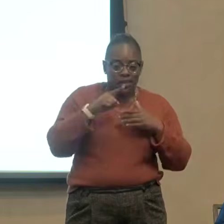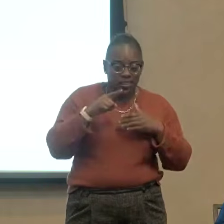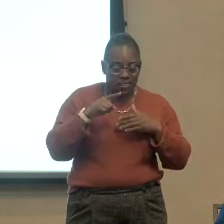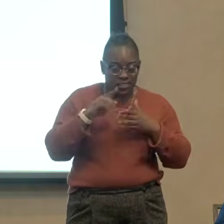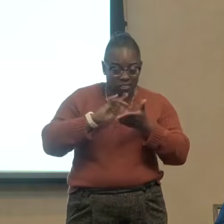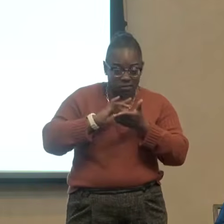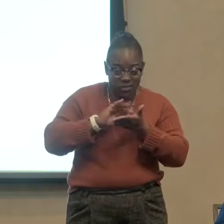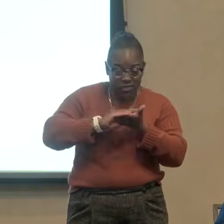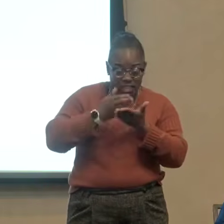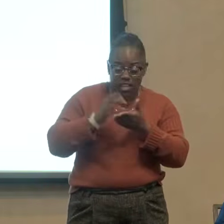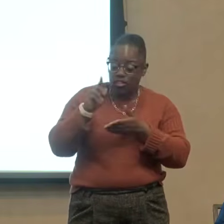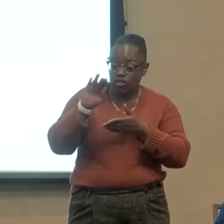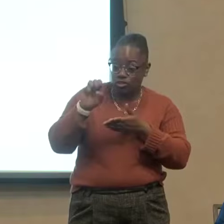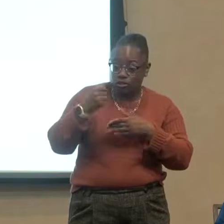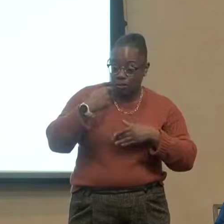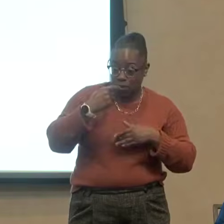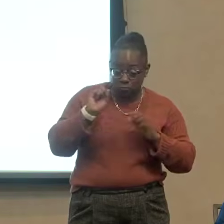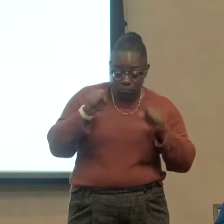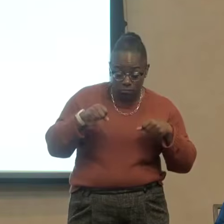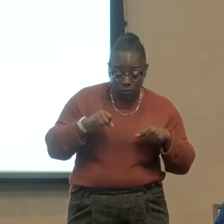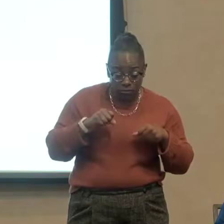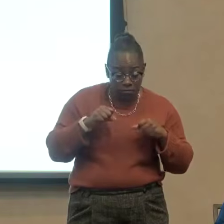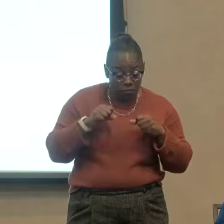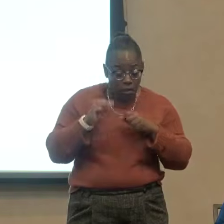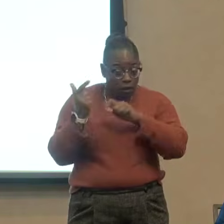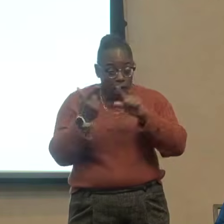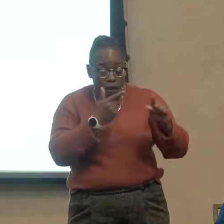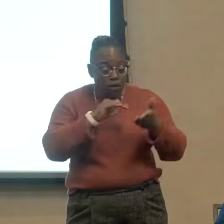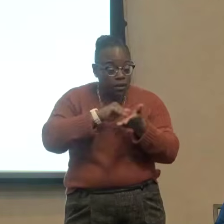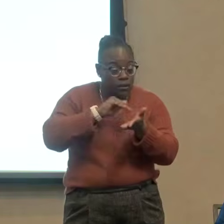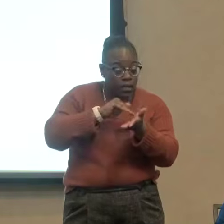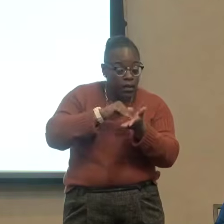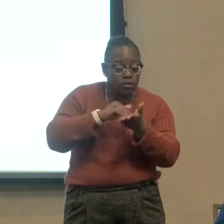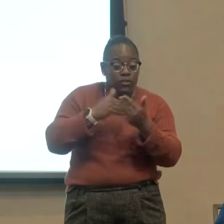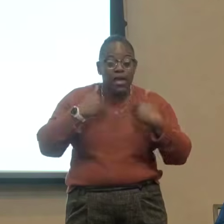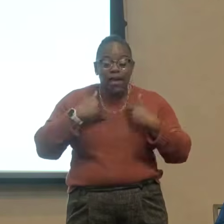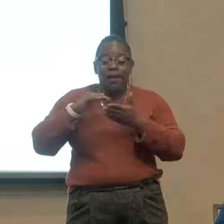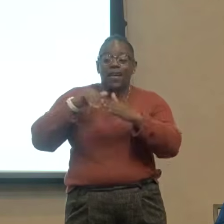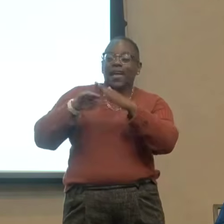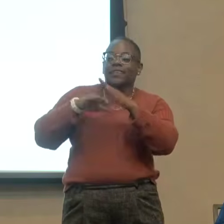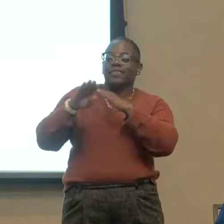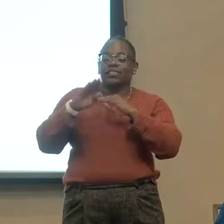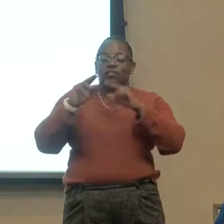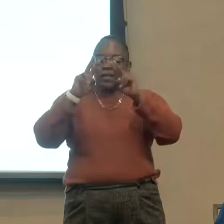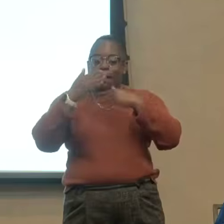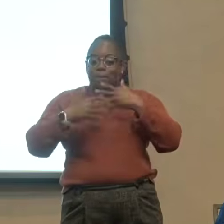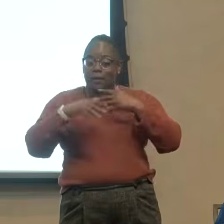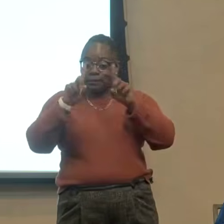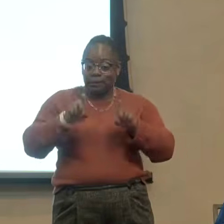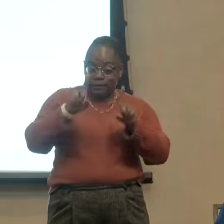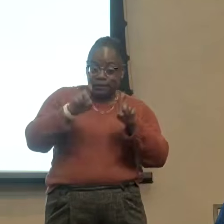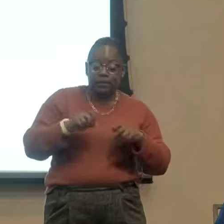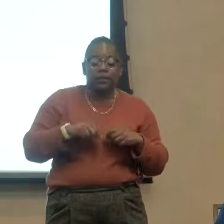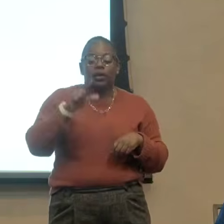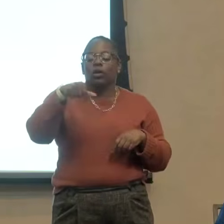taking that dose? And do all doctors have access to the hydroxychloroquine blood tests?